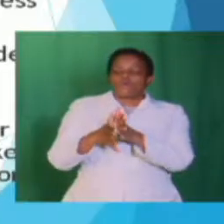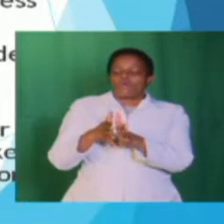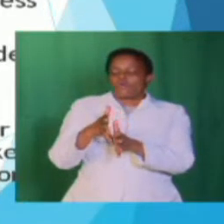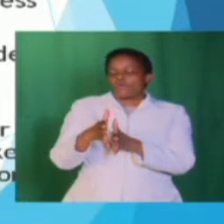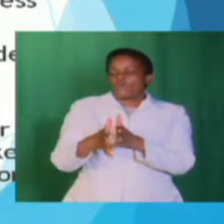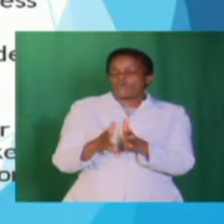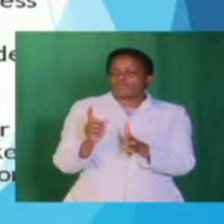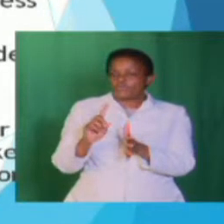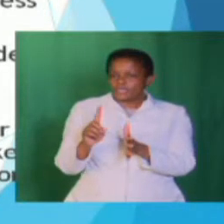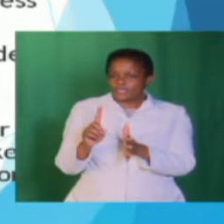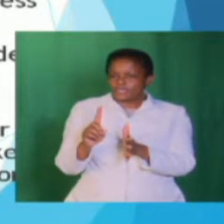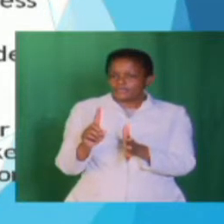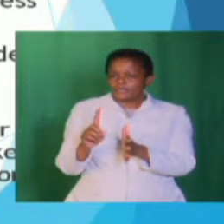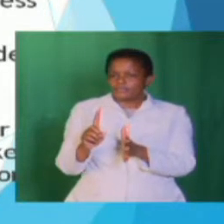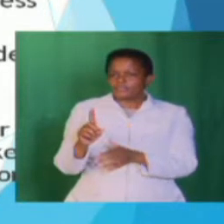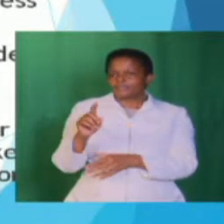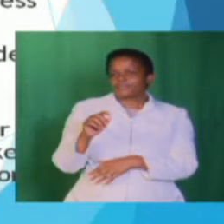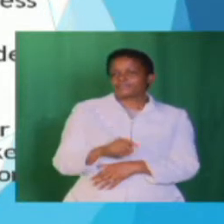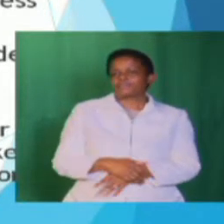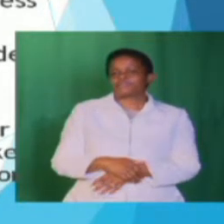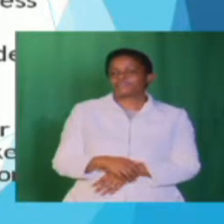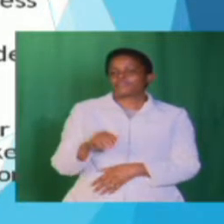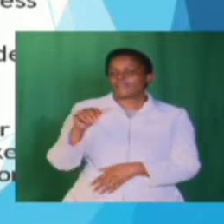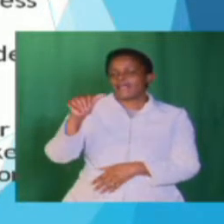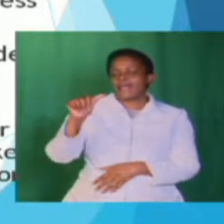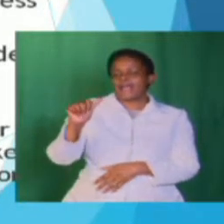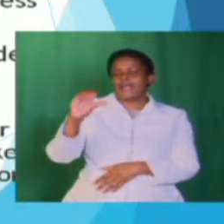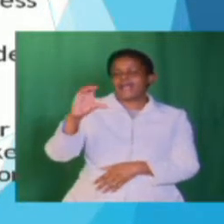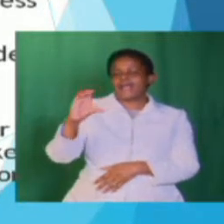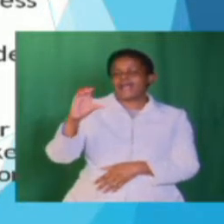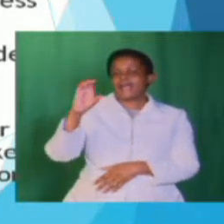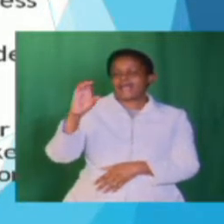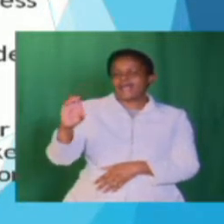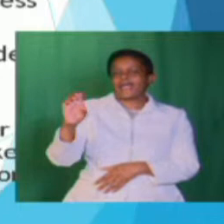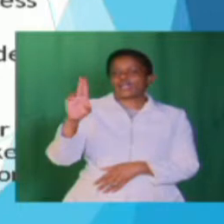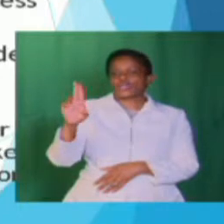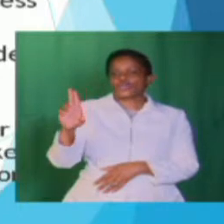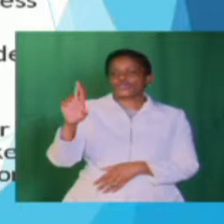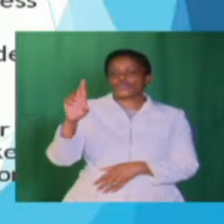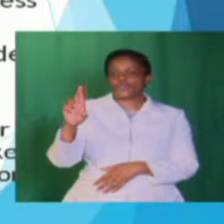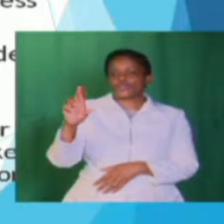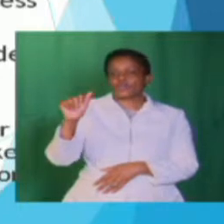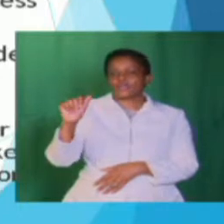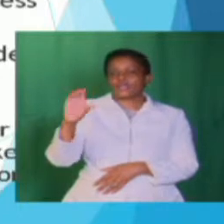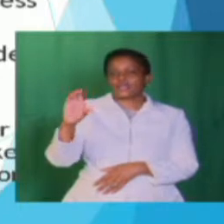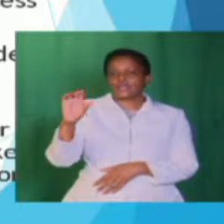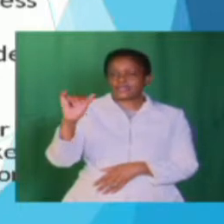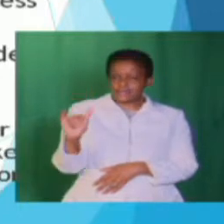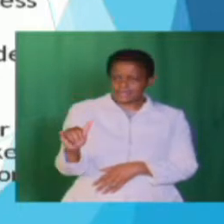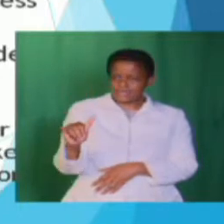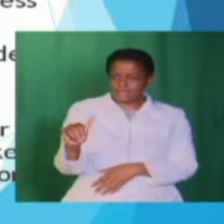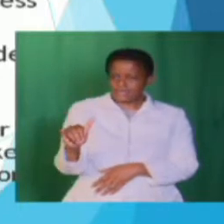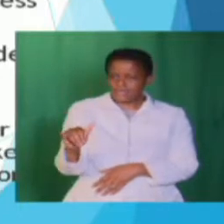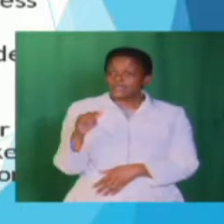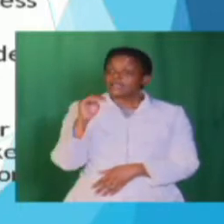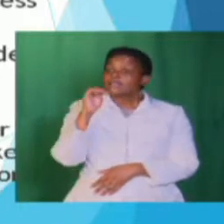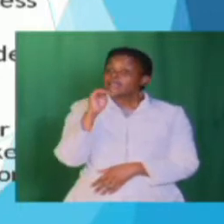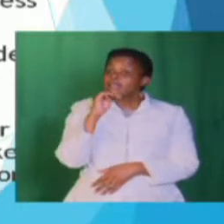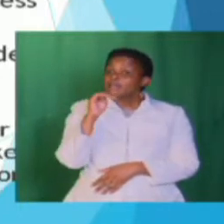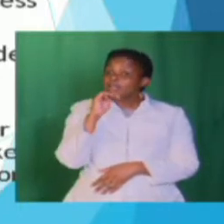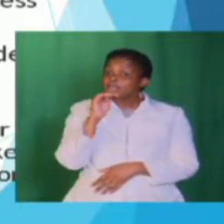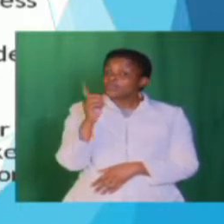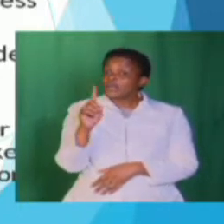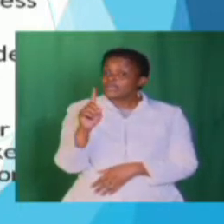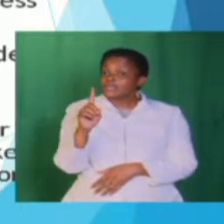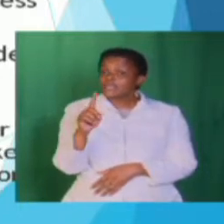Accuracy here, it just means that you are able to variedly use your grammatical structures. That is, you are able